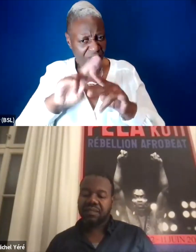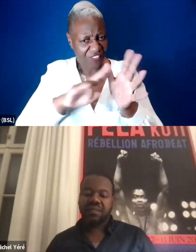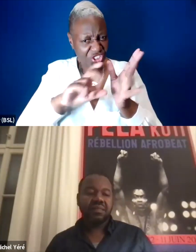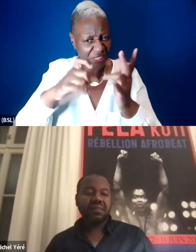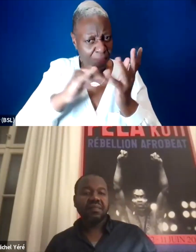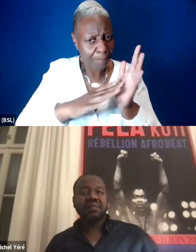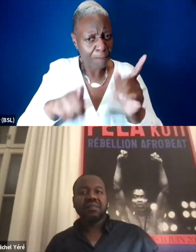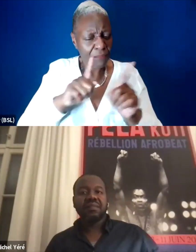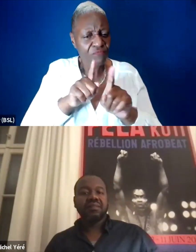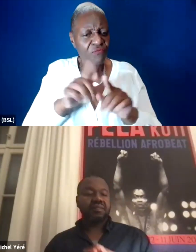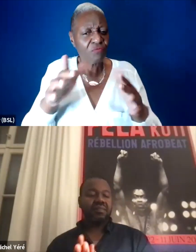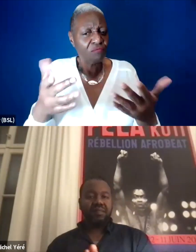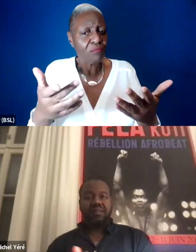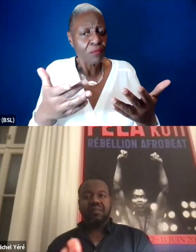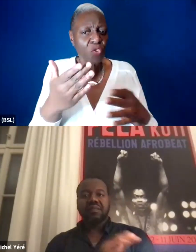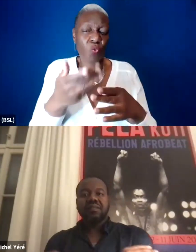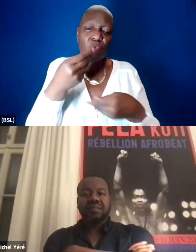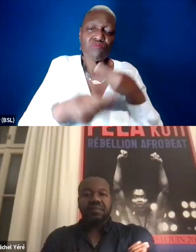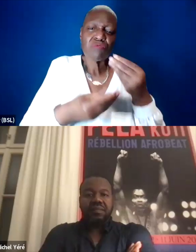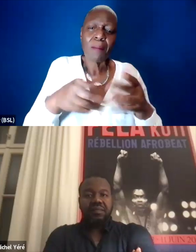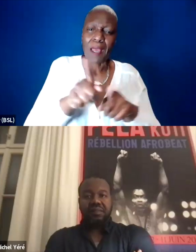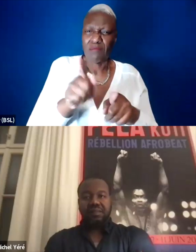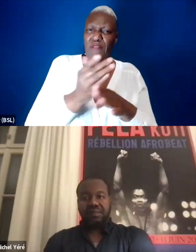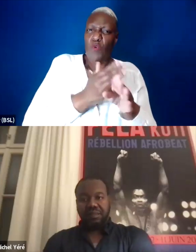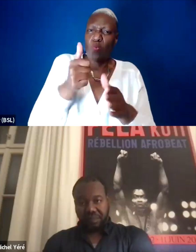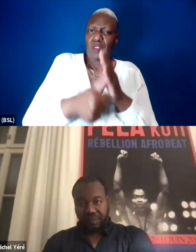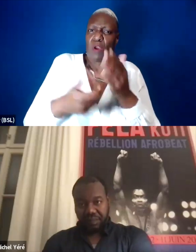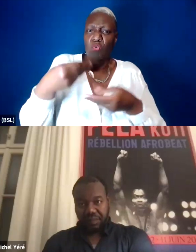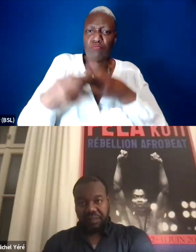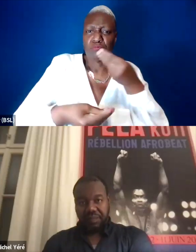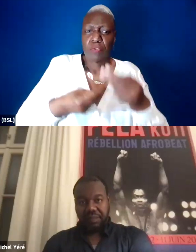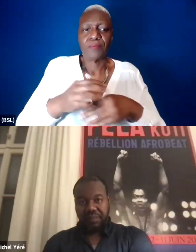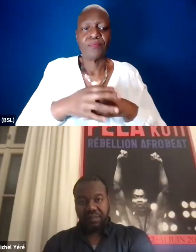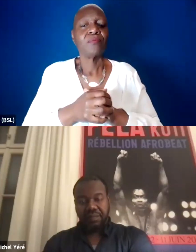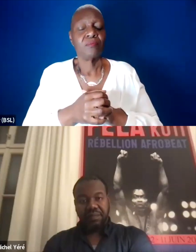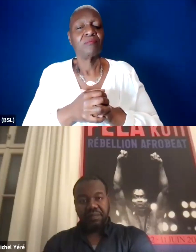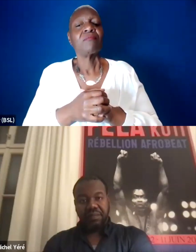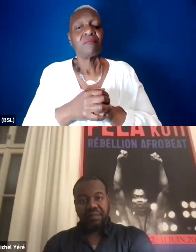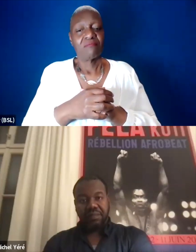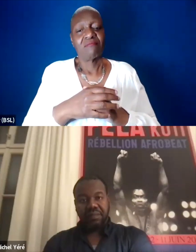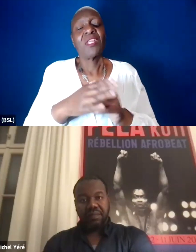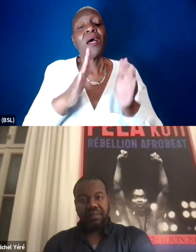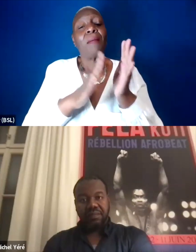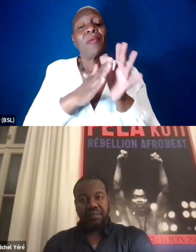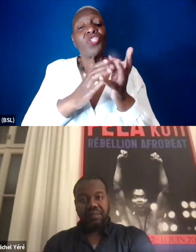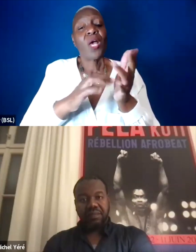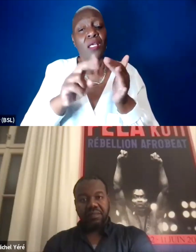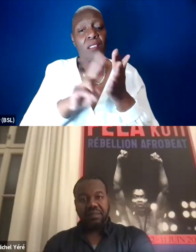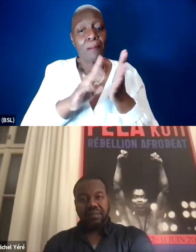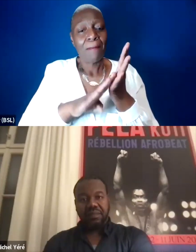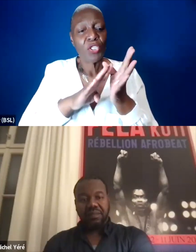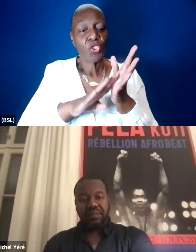then follow it up with your reading? Happily. So Missak Manouchian is a name that's